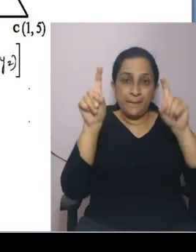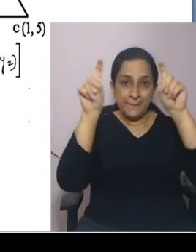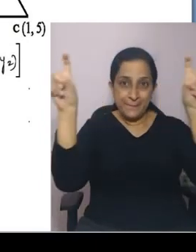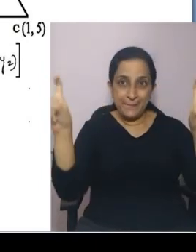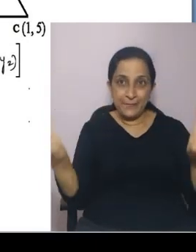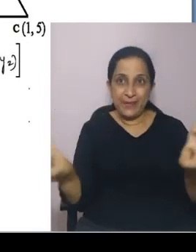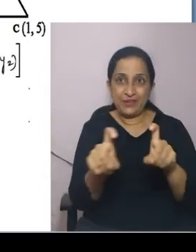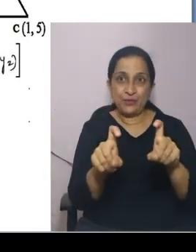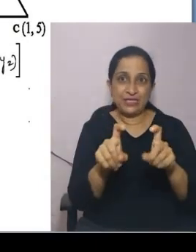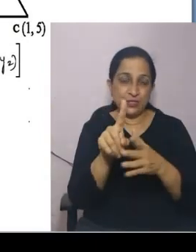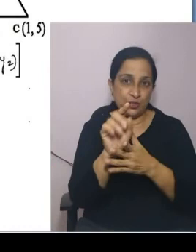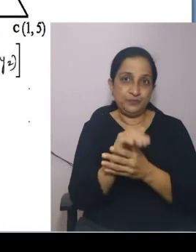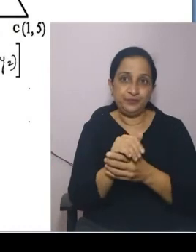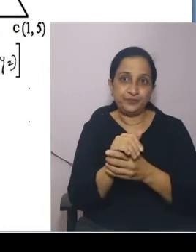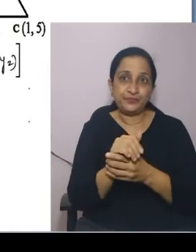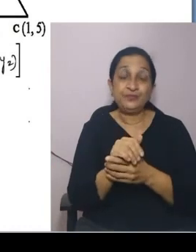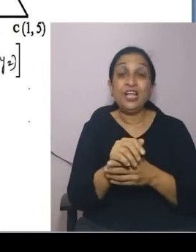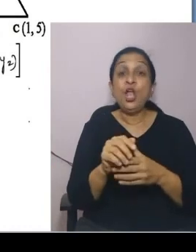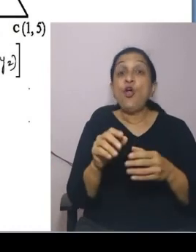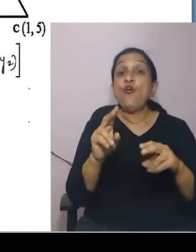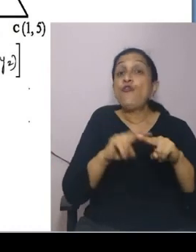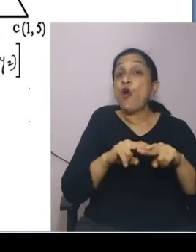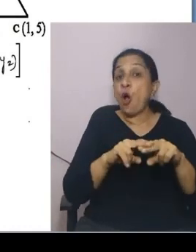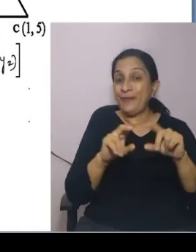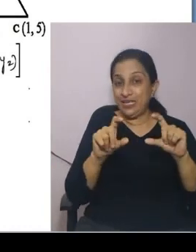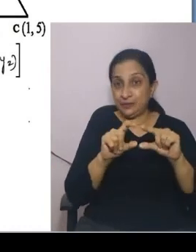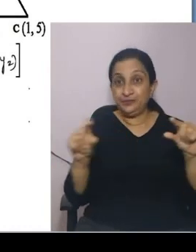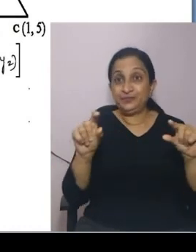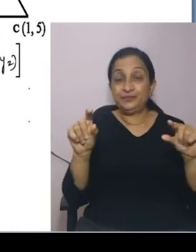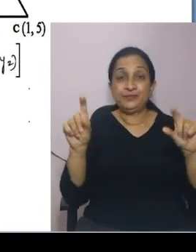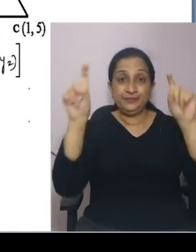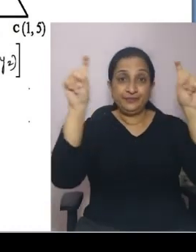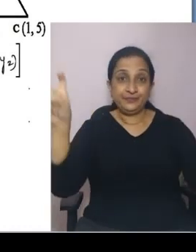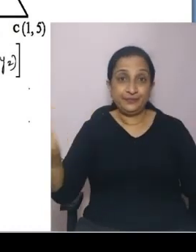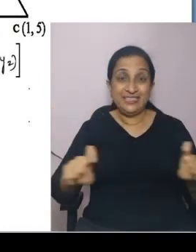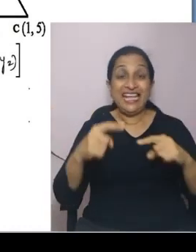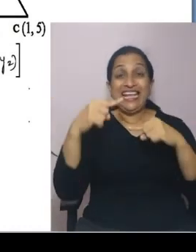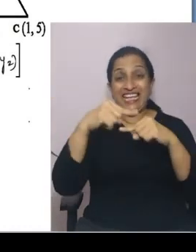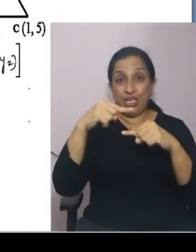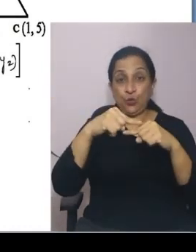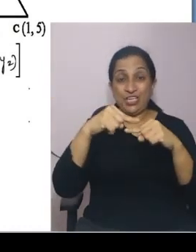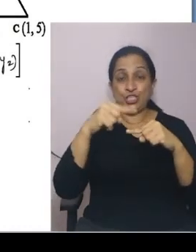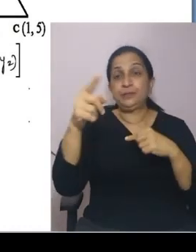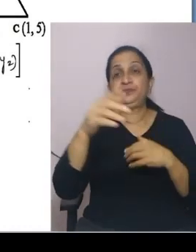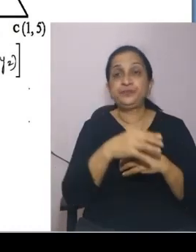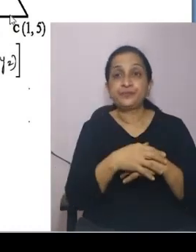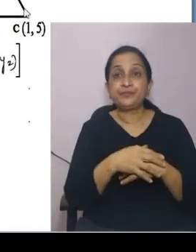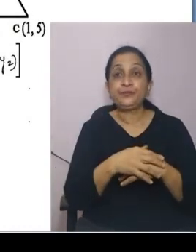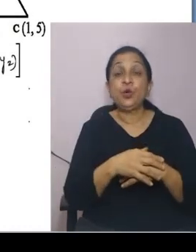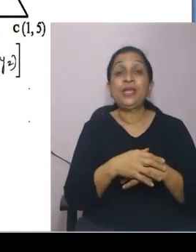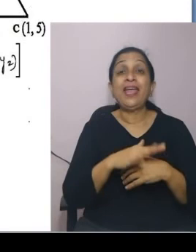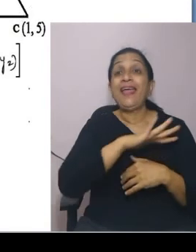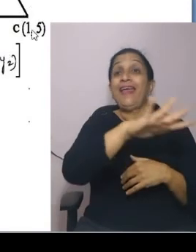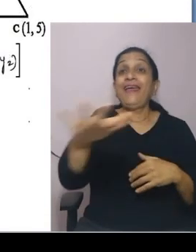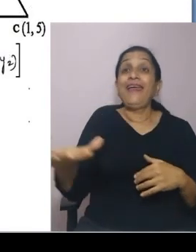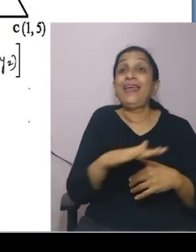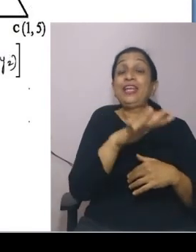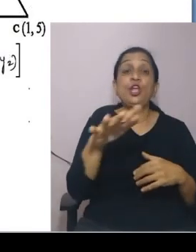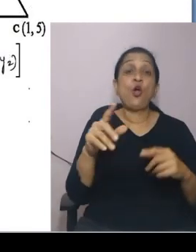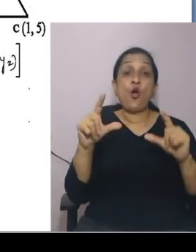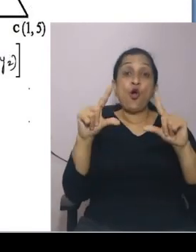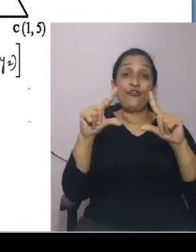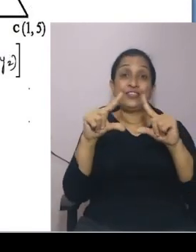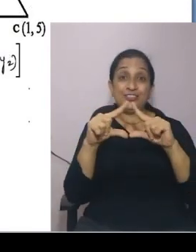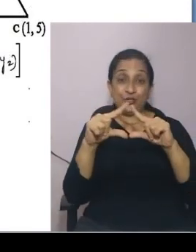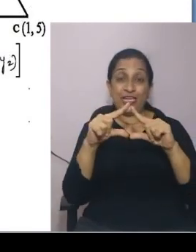type. Sorry, you have to put an equation like this. This is the area of the triangle for this problem